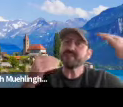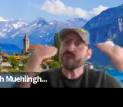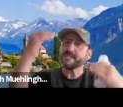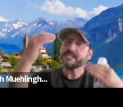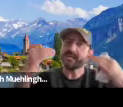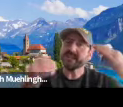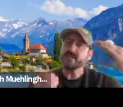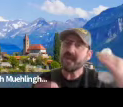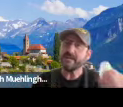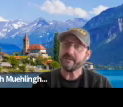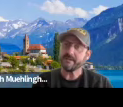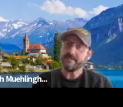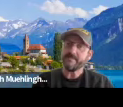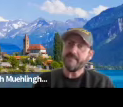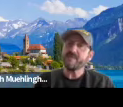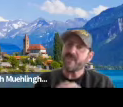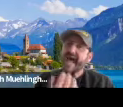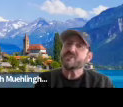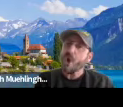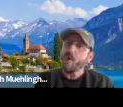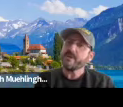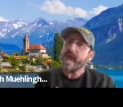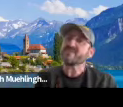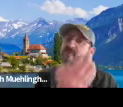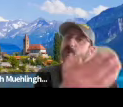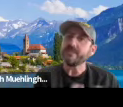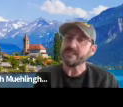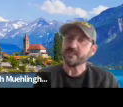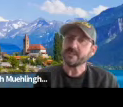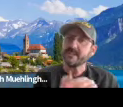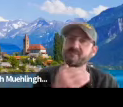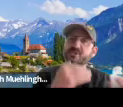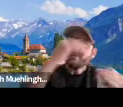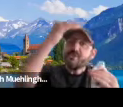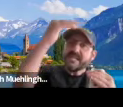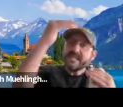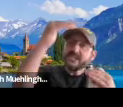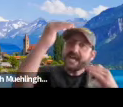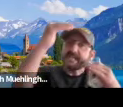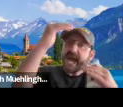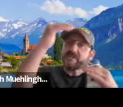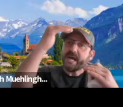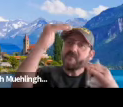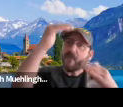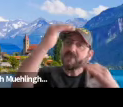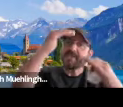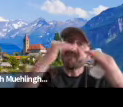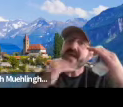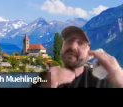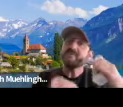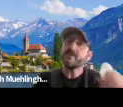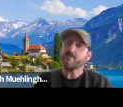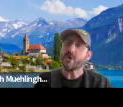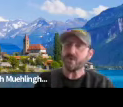and negatives are on the inside, on the outside. And that's known as voltage, the difference between the inside and the outside of positive